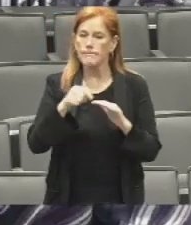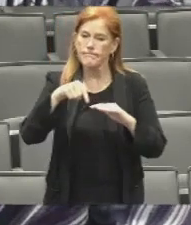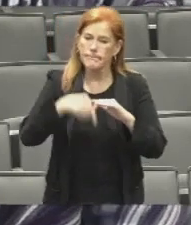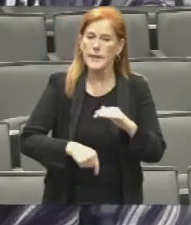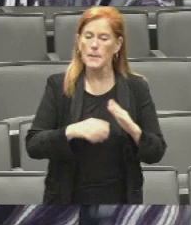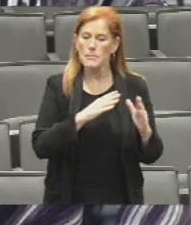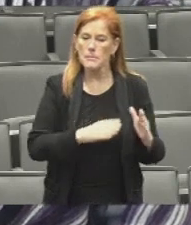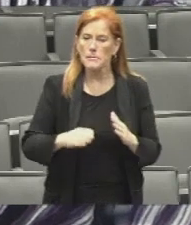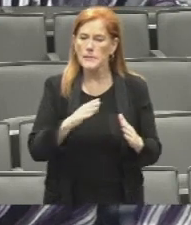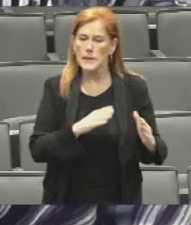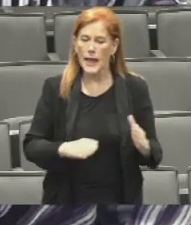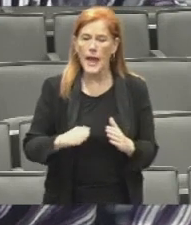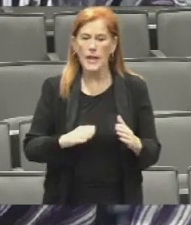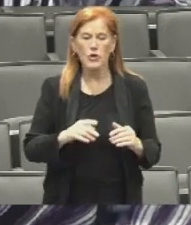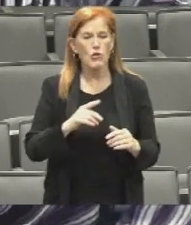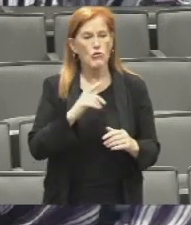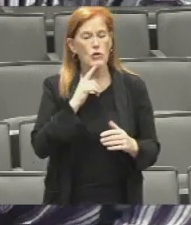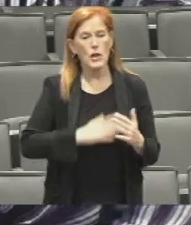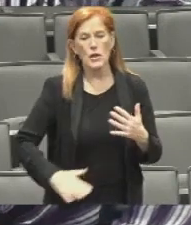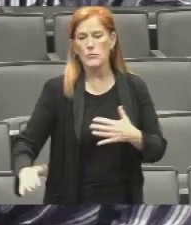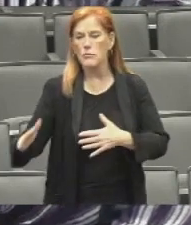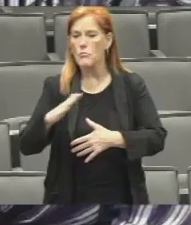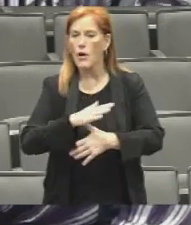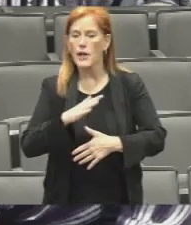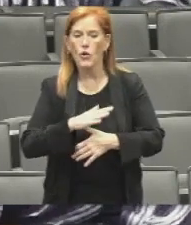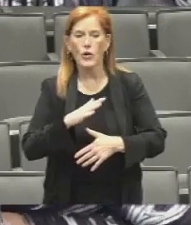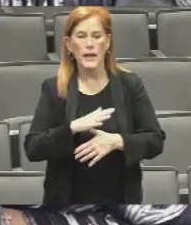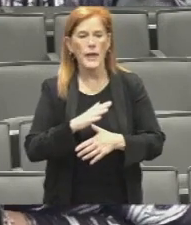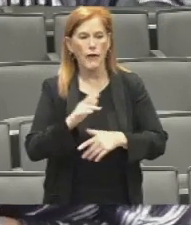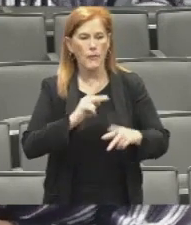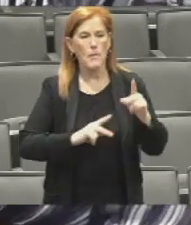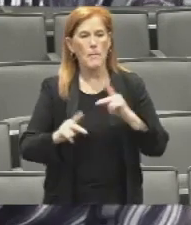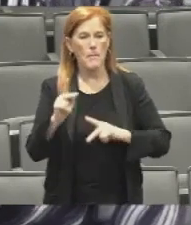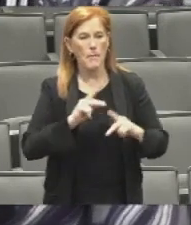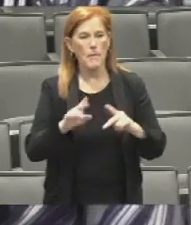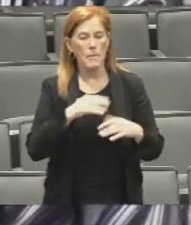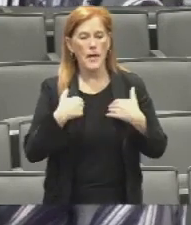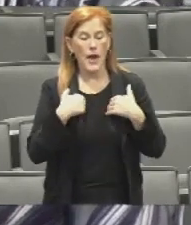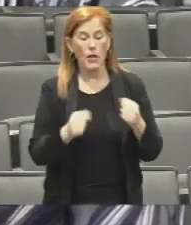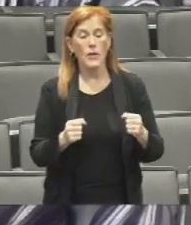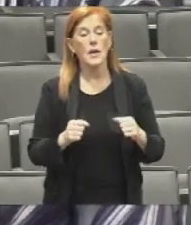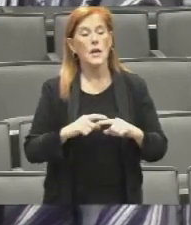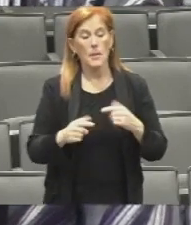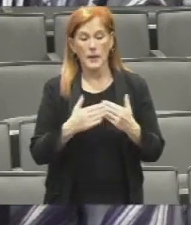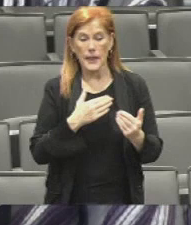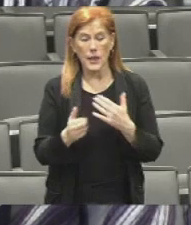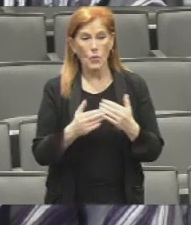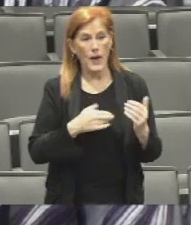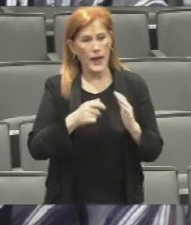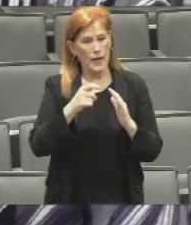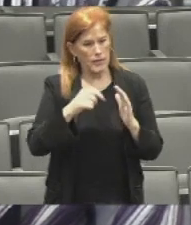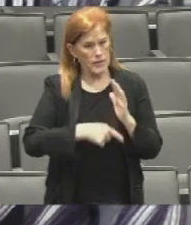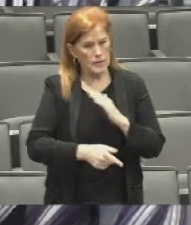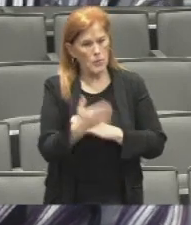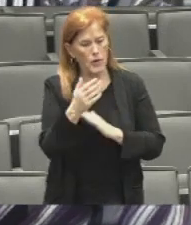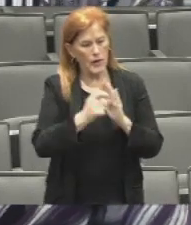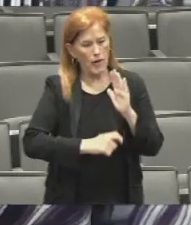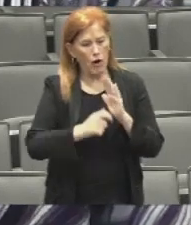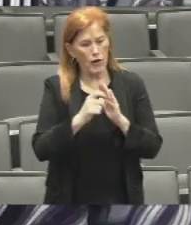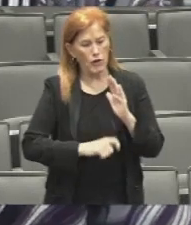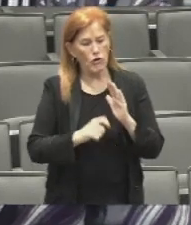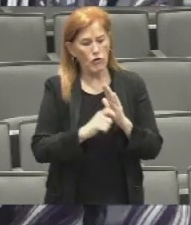really with public health as one of their main goals. But in that plan, and in the article this morning, he